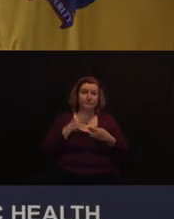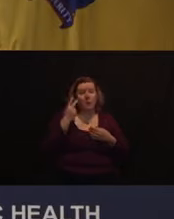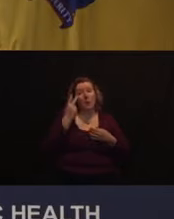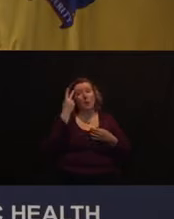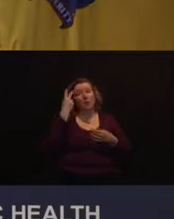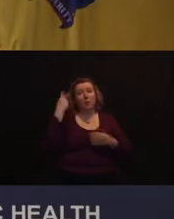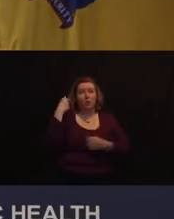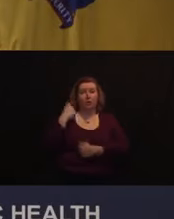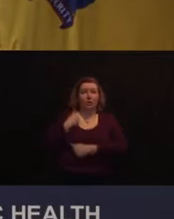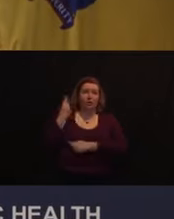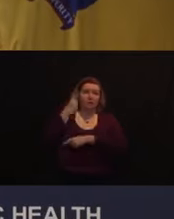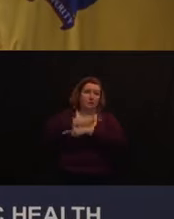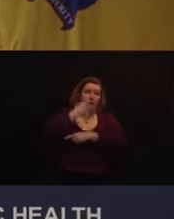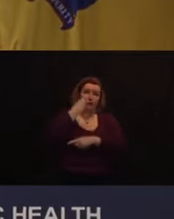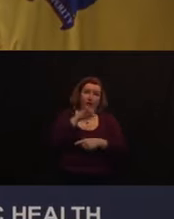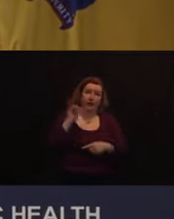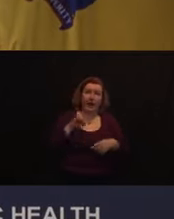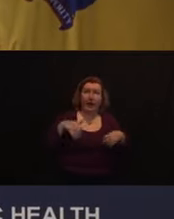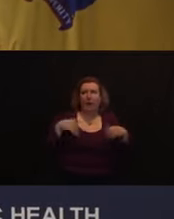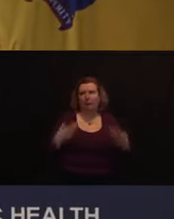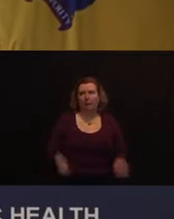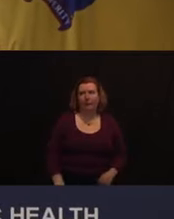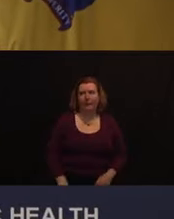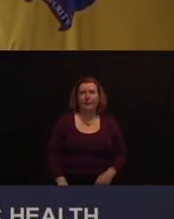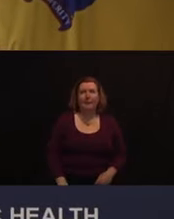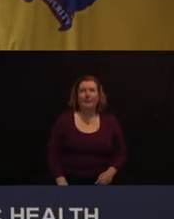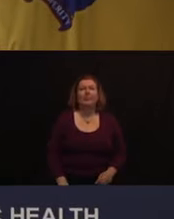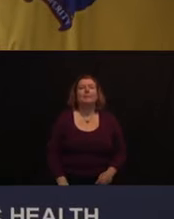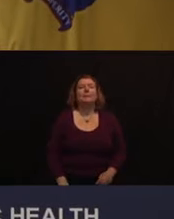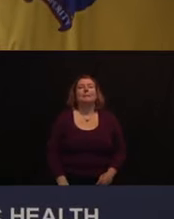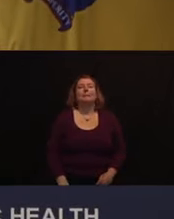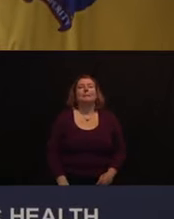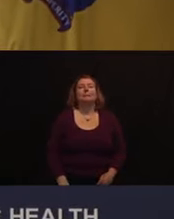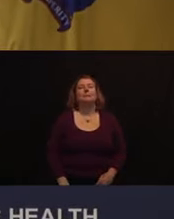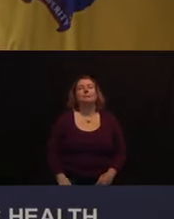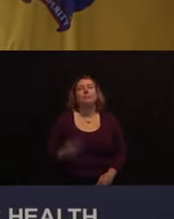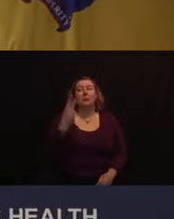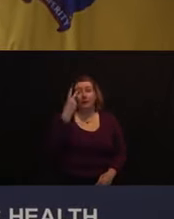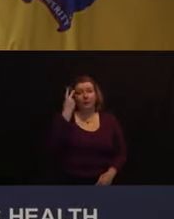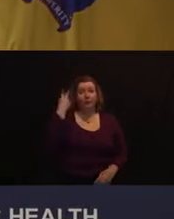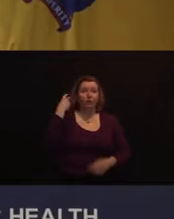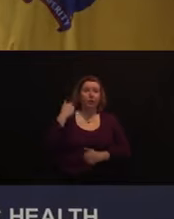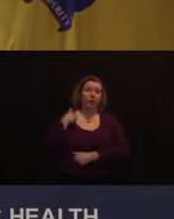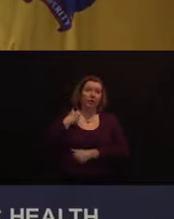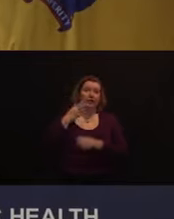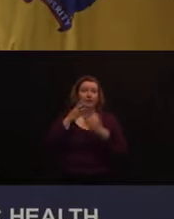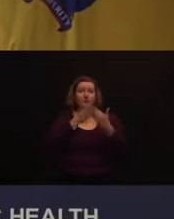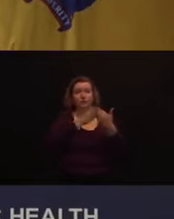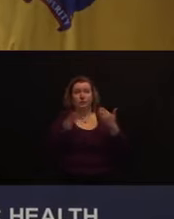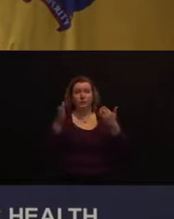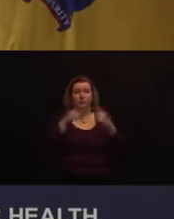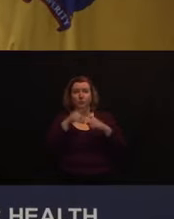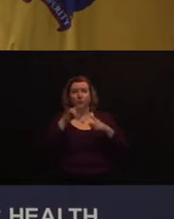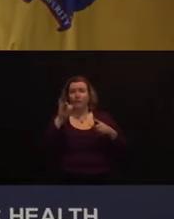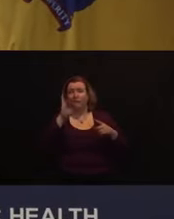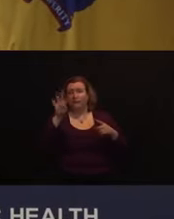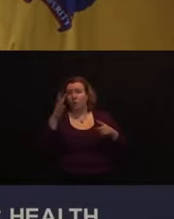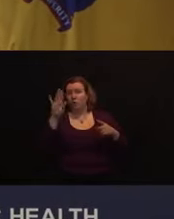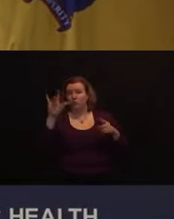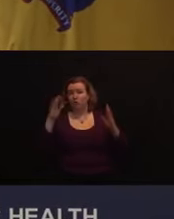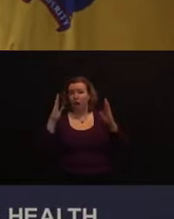say it's really the window Memorial Day to the 4th of July when we normally open the state up on the shore in our lakes and have